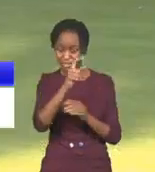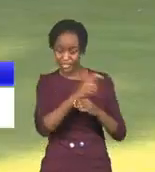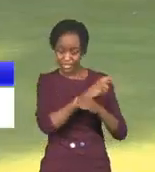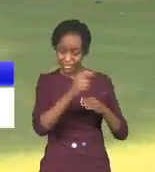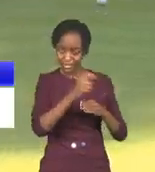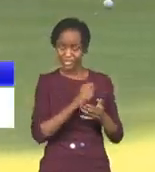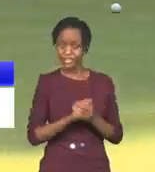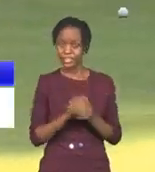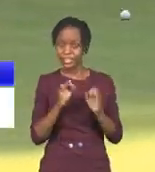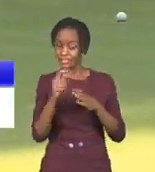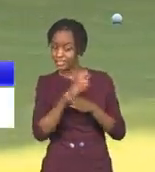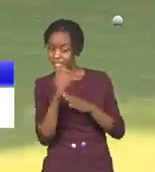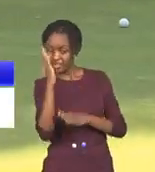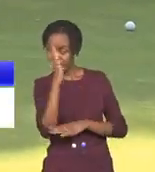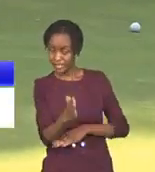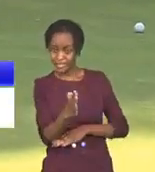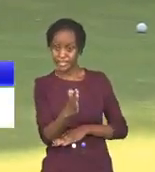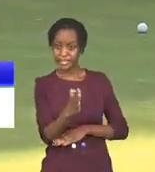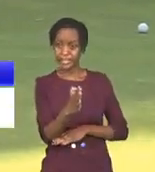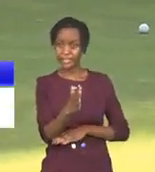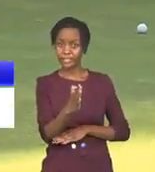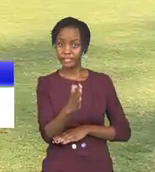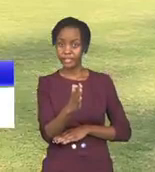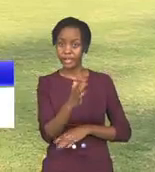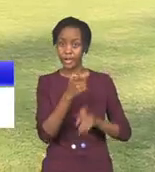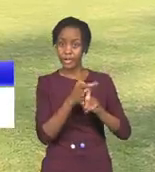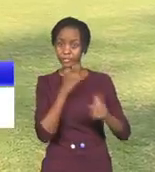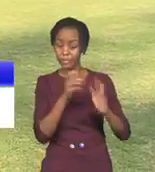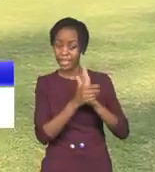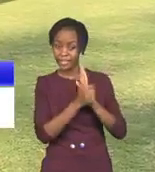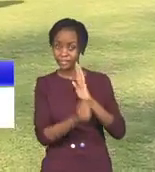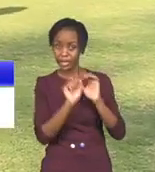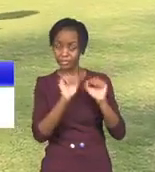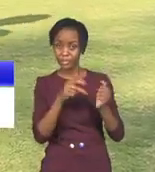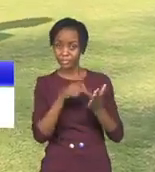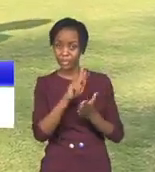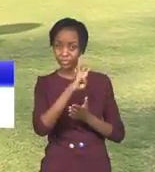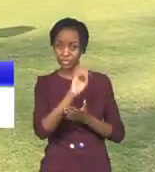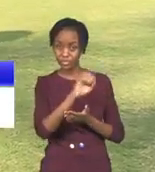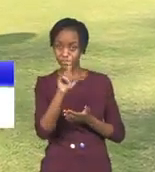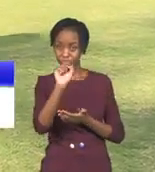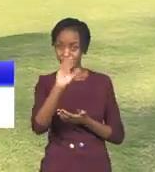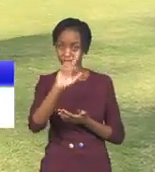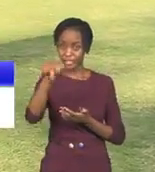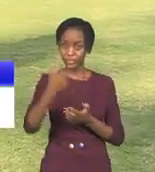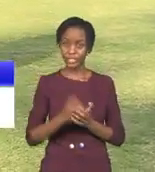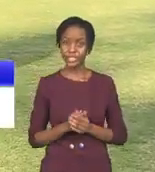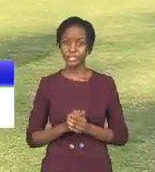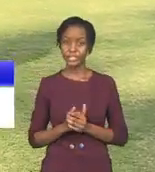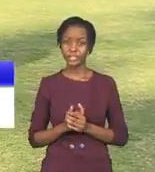to be trained directly by the pro, you'll pay between 40 to 50,000. So we make